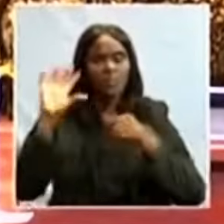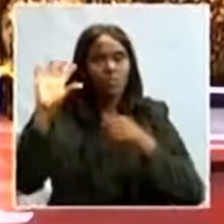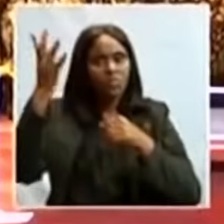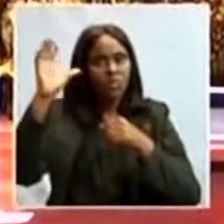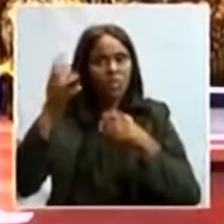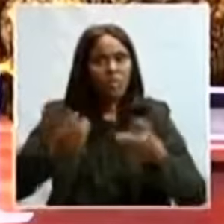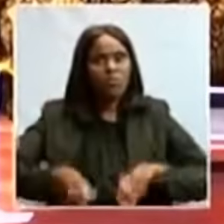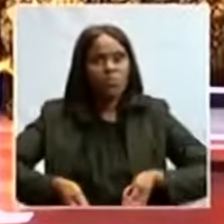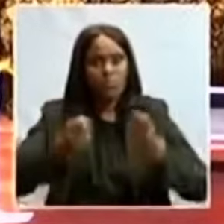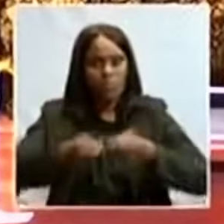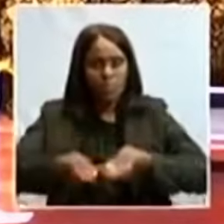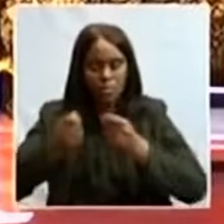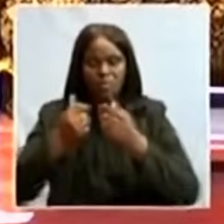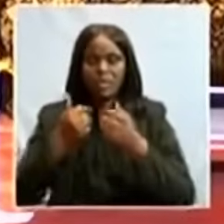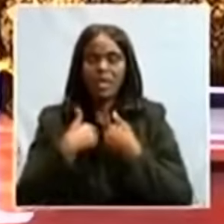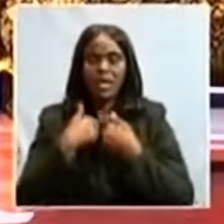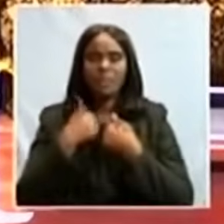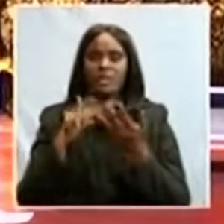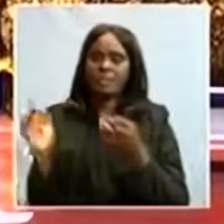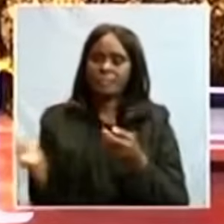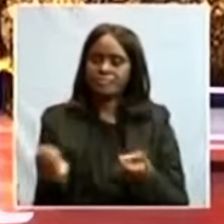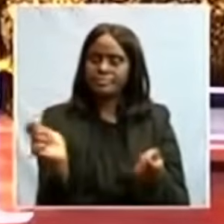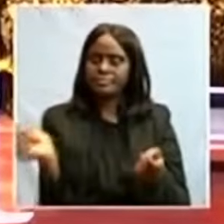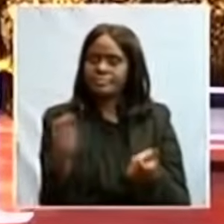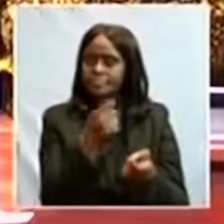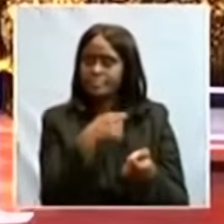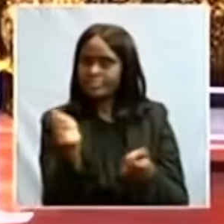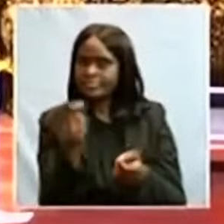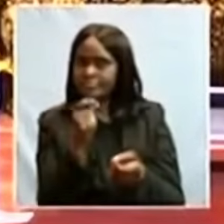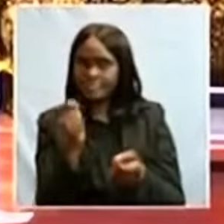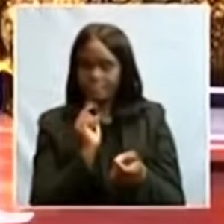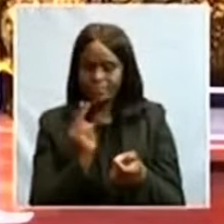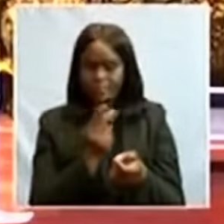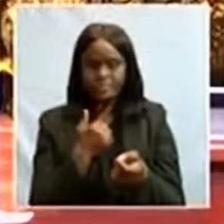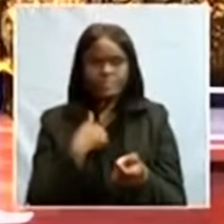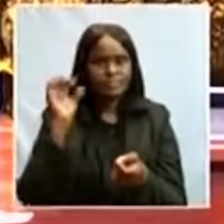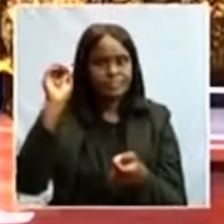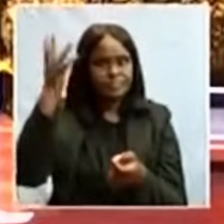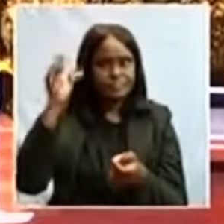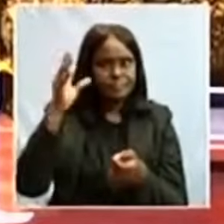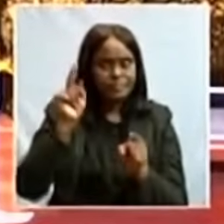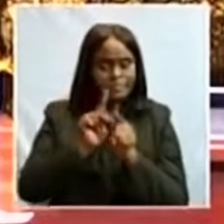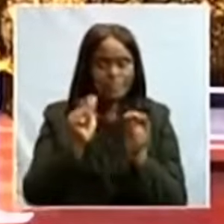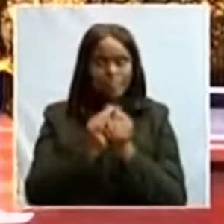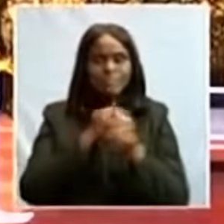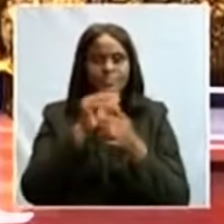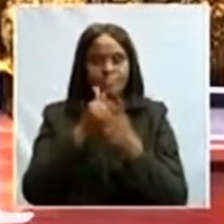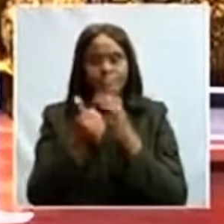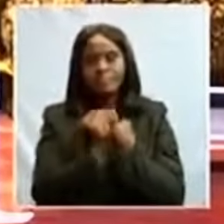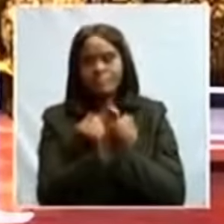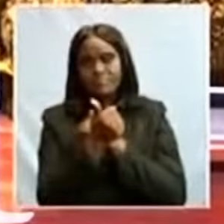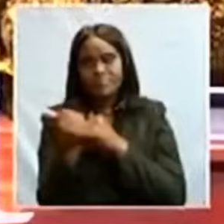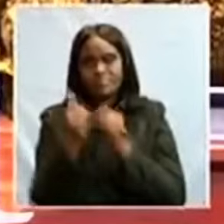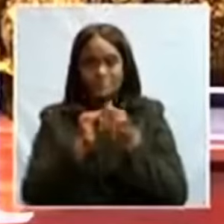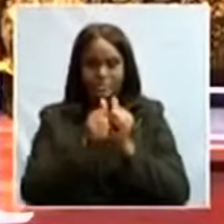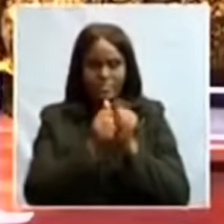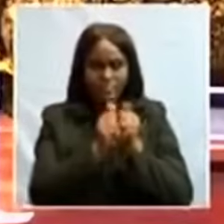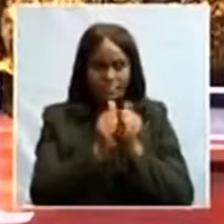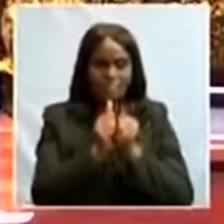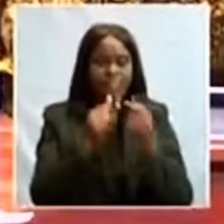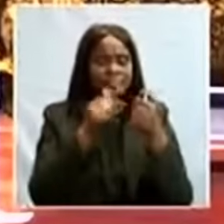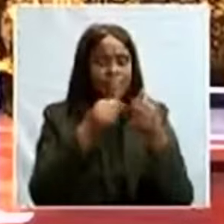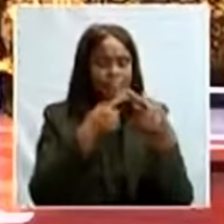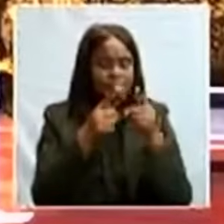court, we have tennis court, we have netball court, and all other sports